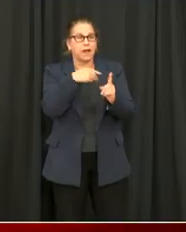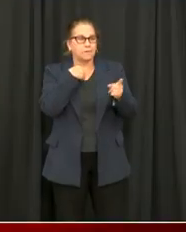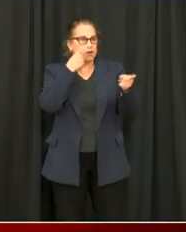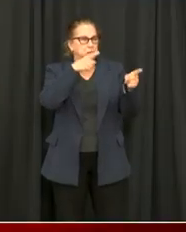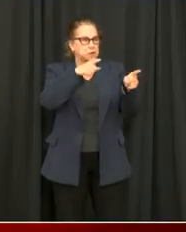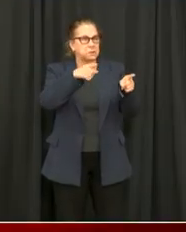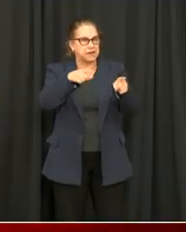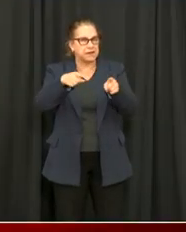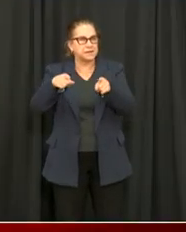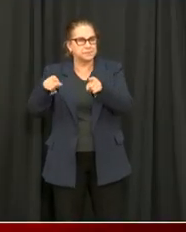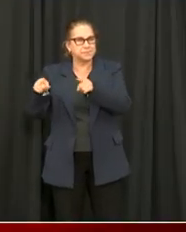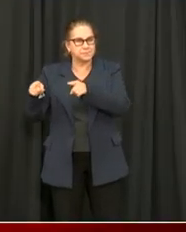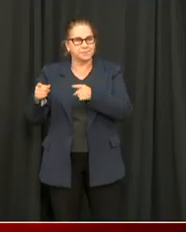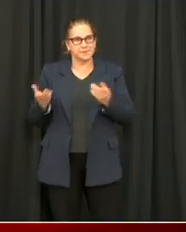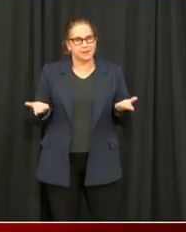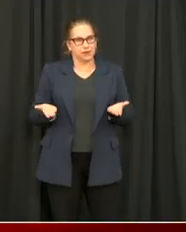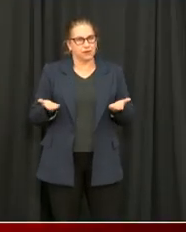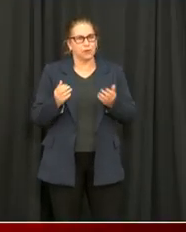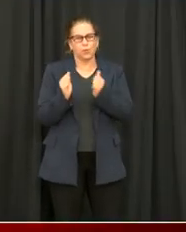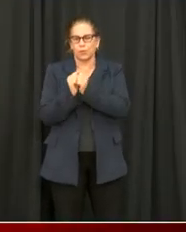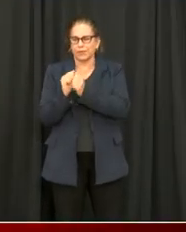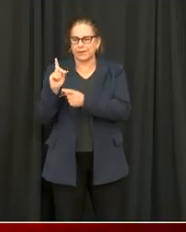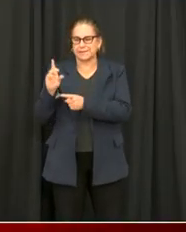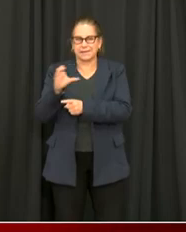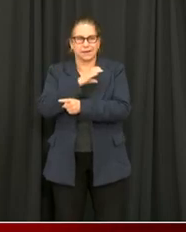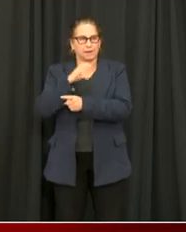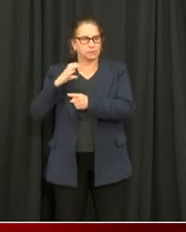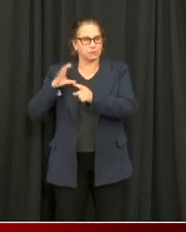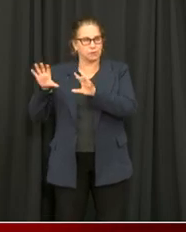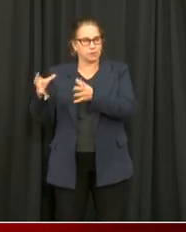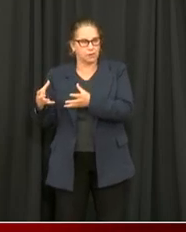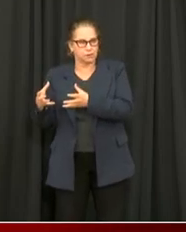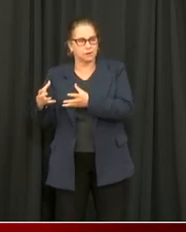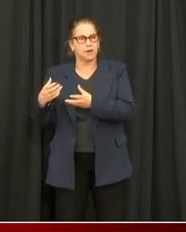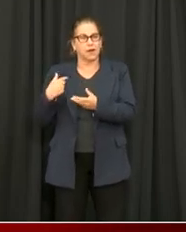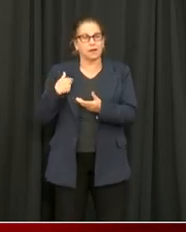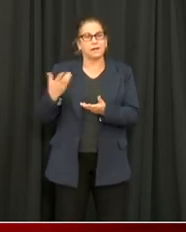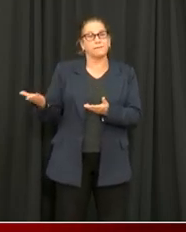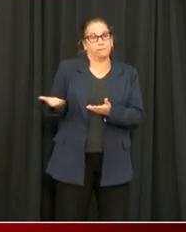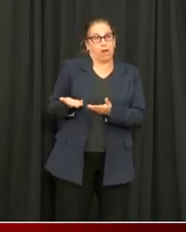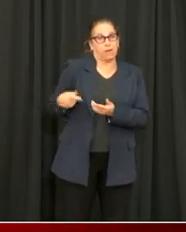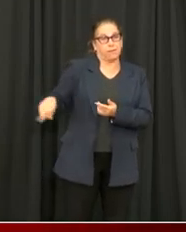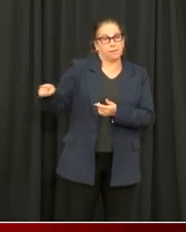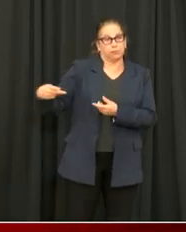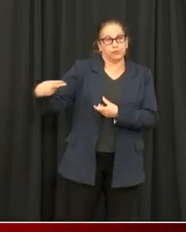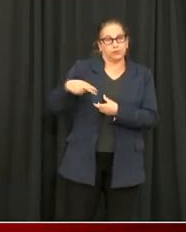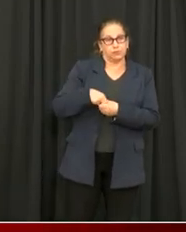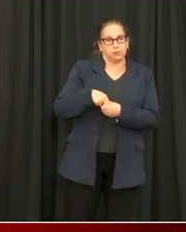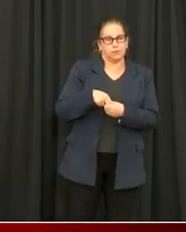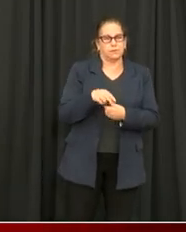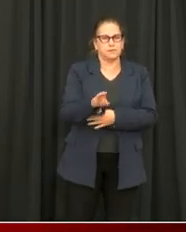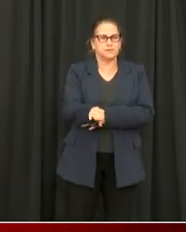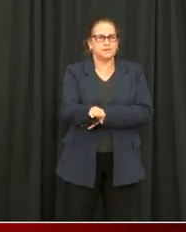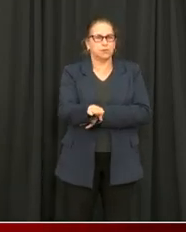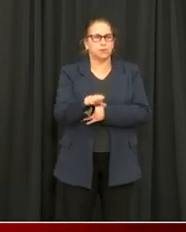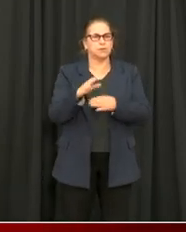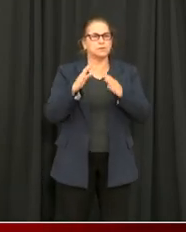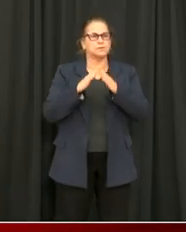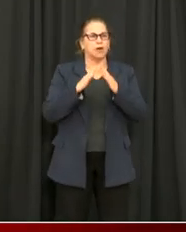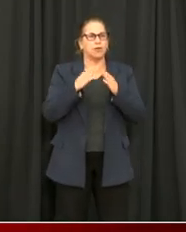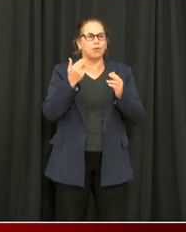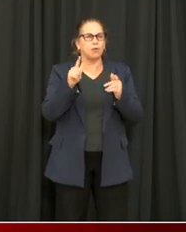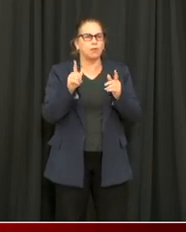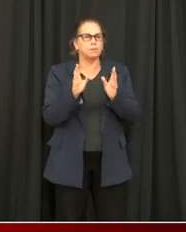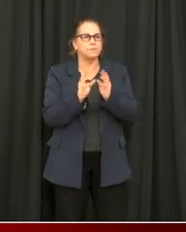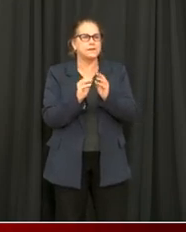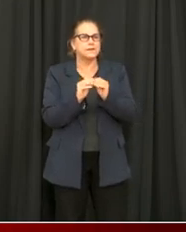D.C. Council. And I want to invite people to participate this evening. We will host a